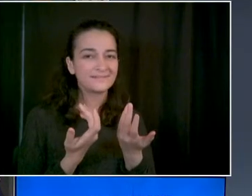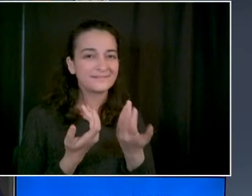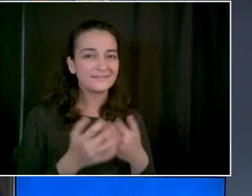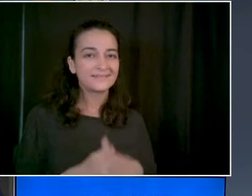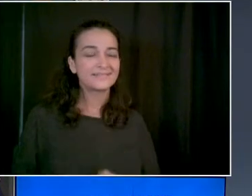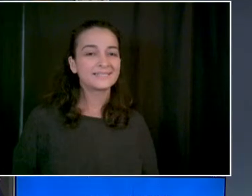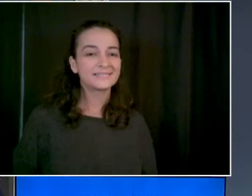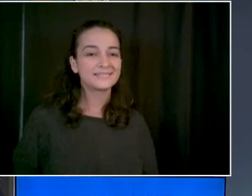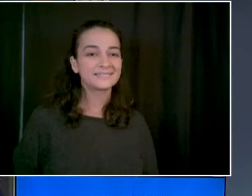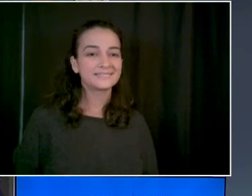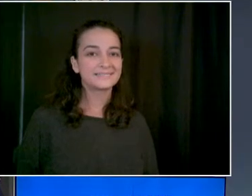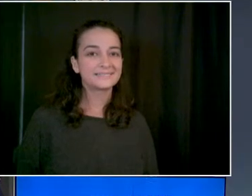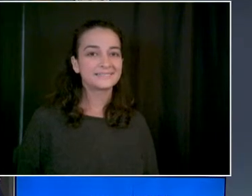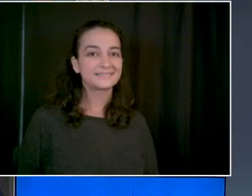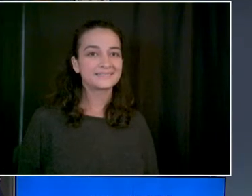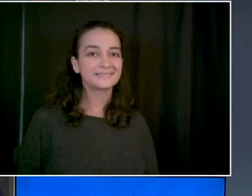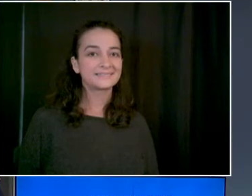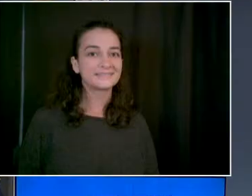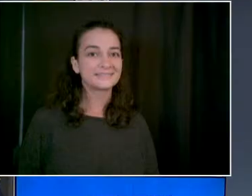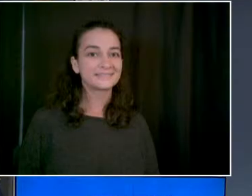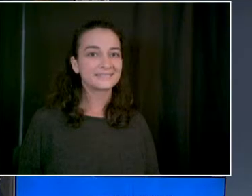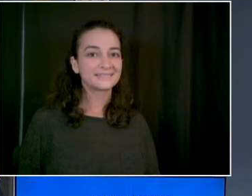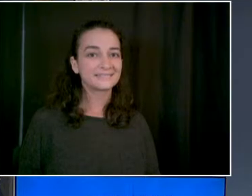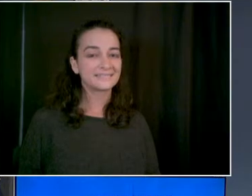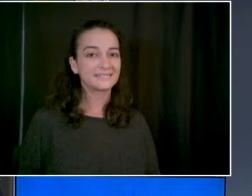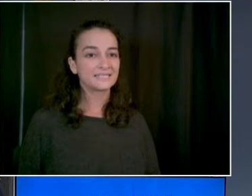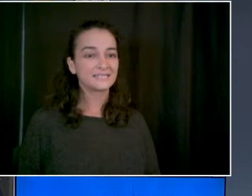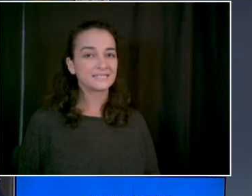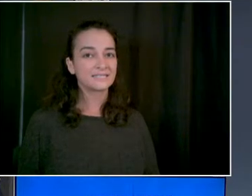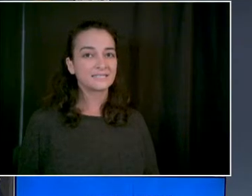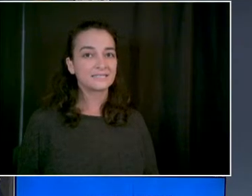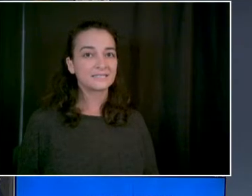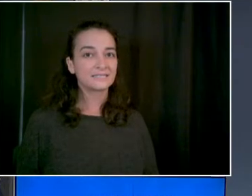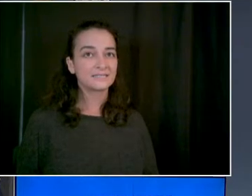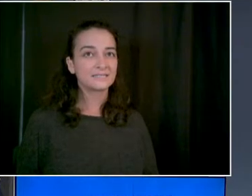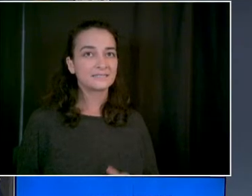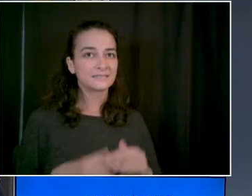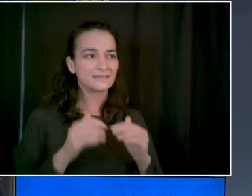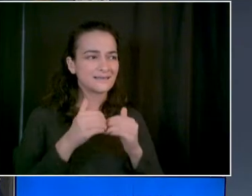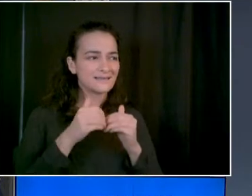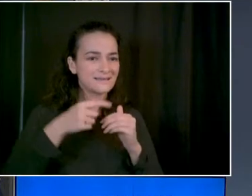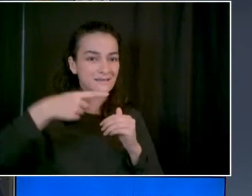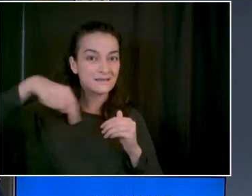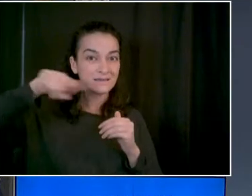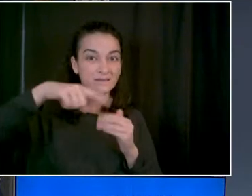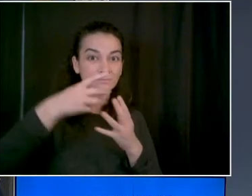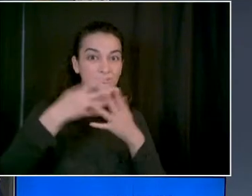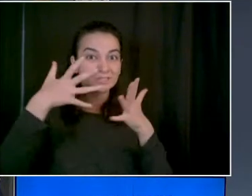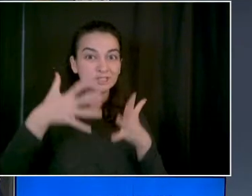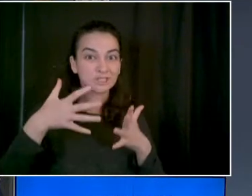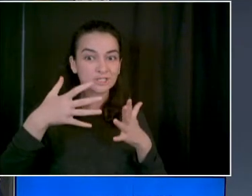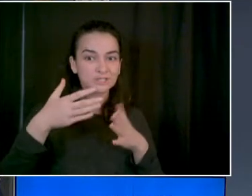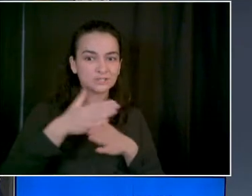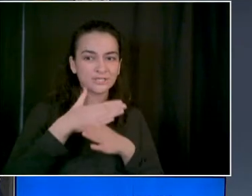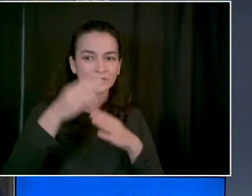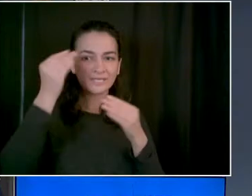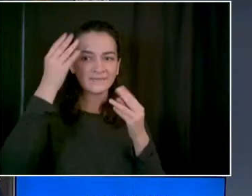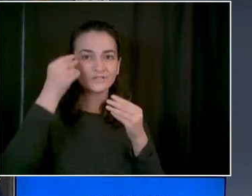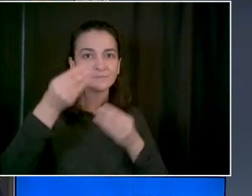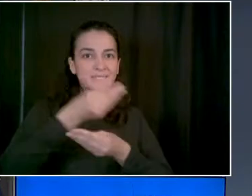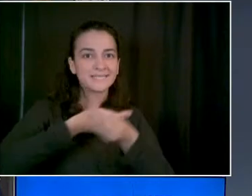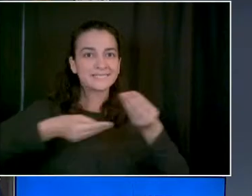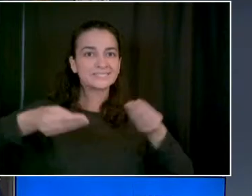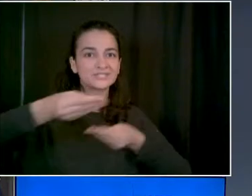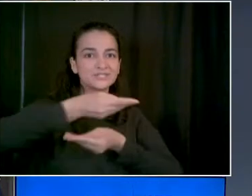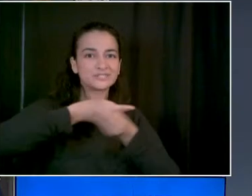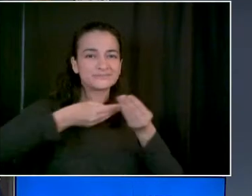at 8 a.m. and you guys exchange information, or is this like, hey, we arrested these people, like we know they were on your radar for something and they're alerting? Is that maybe